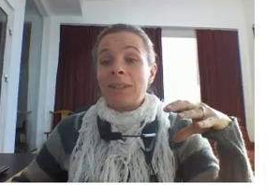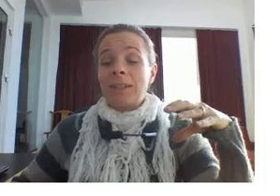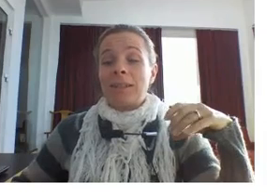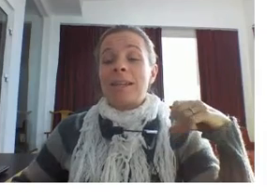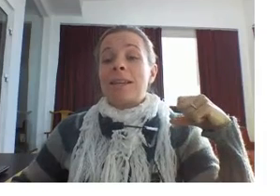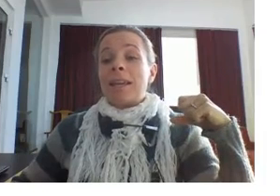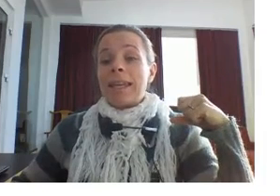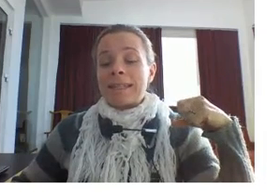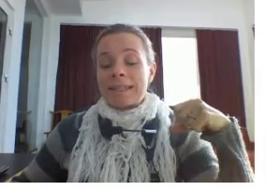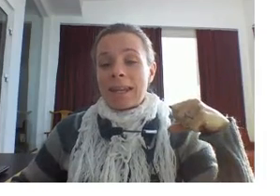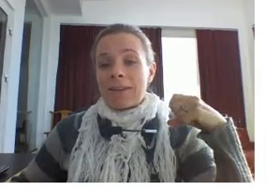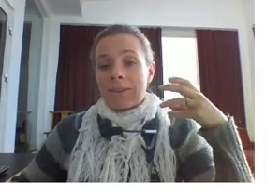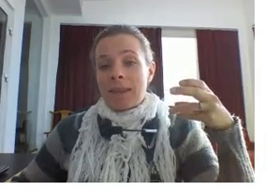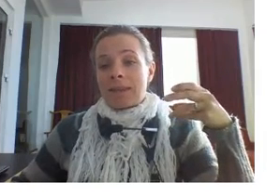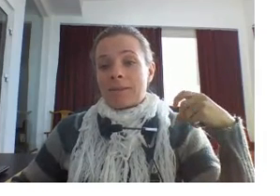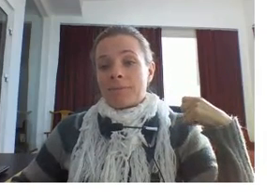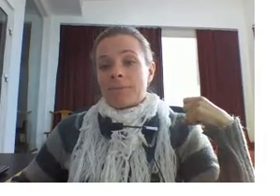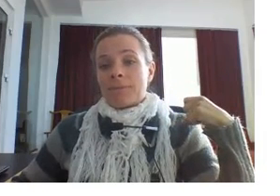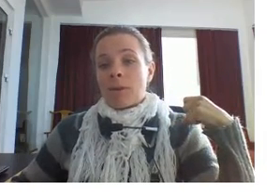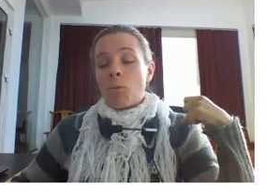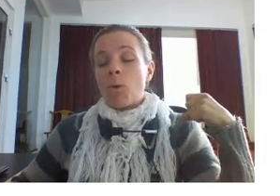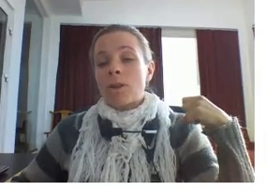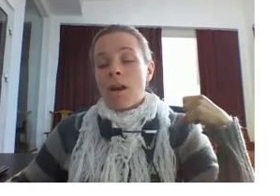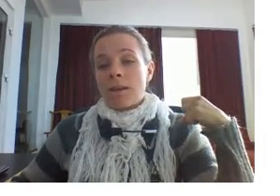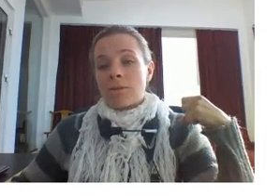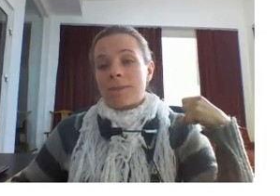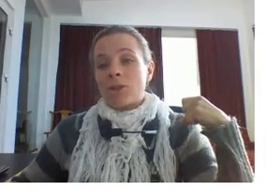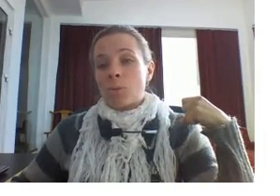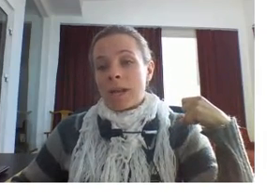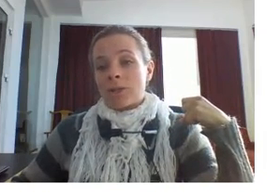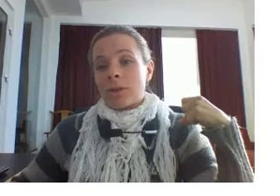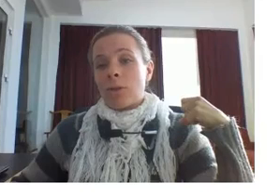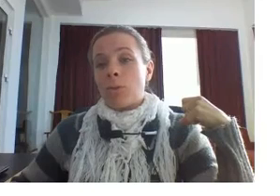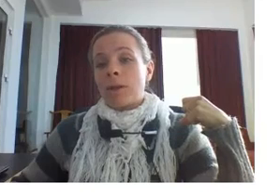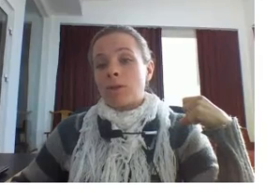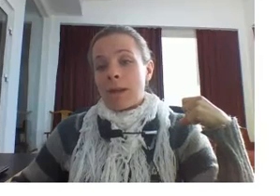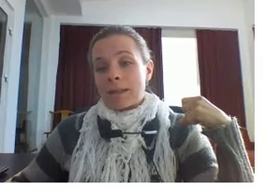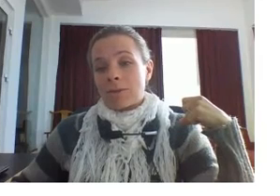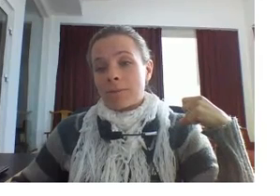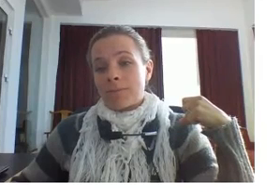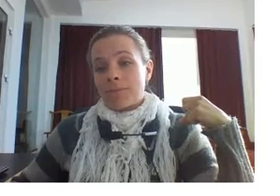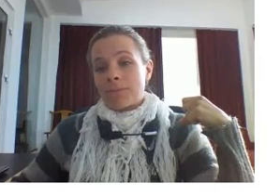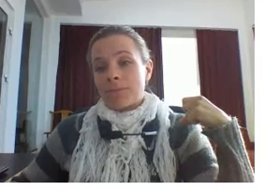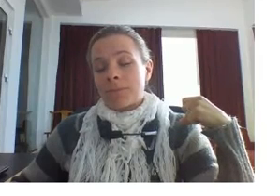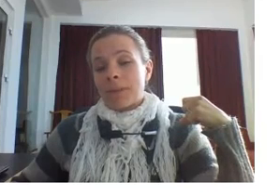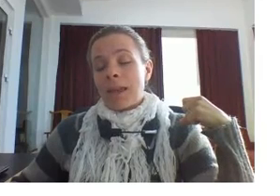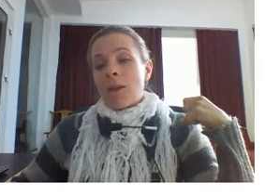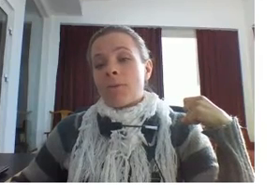Partitiivi. Instead think what kind of situation you want to master.